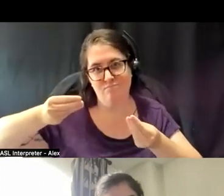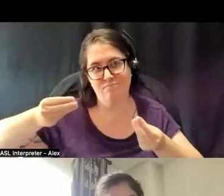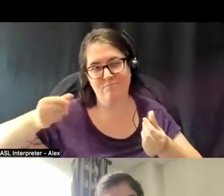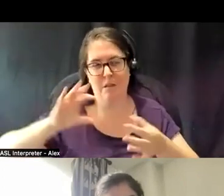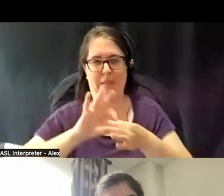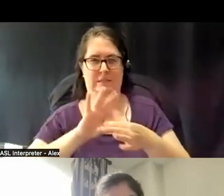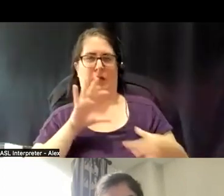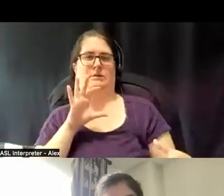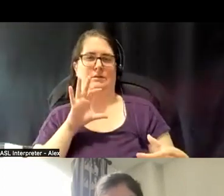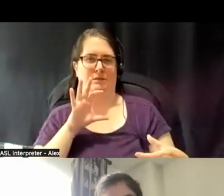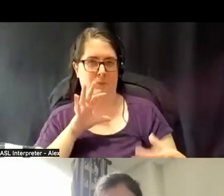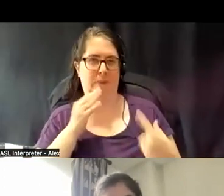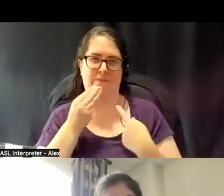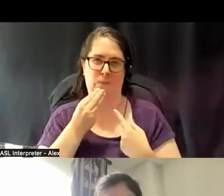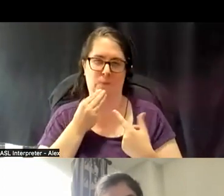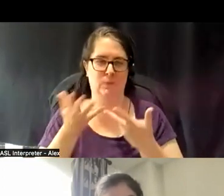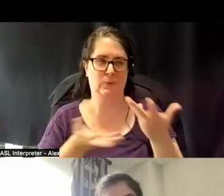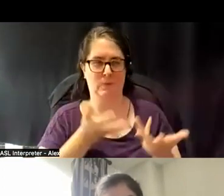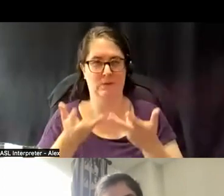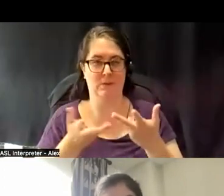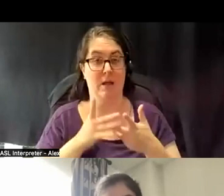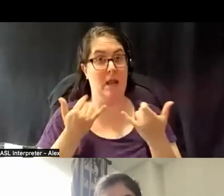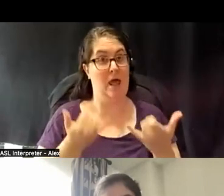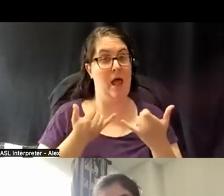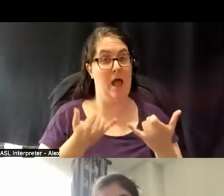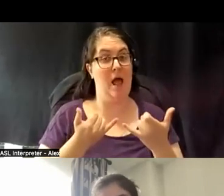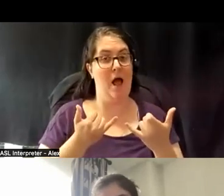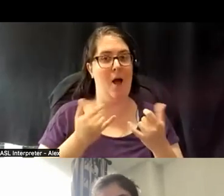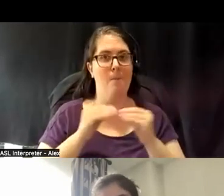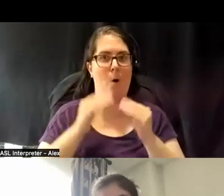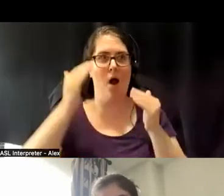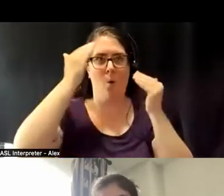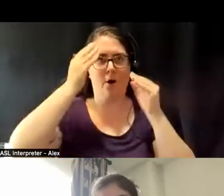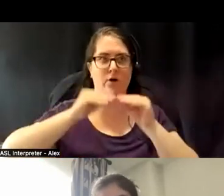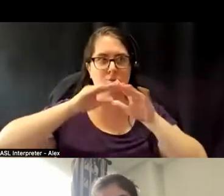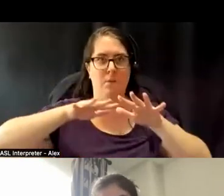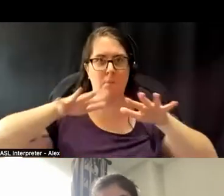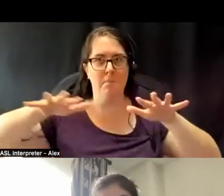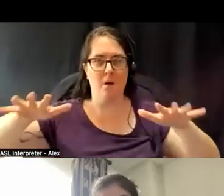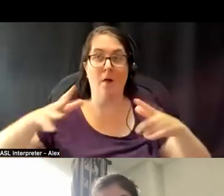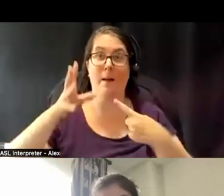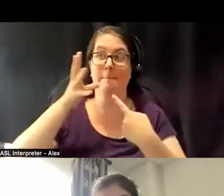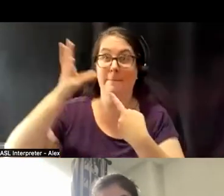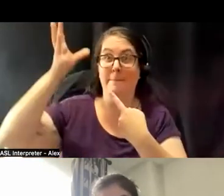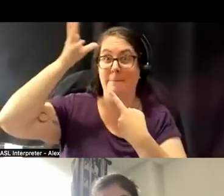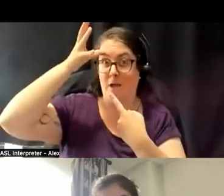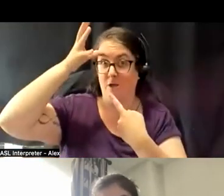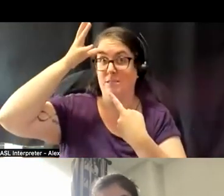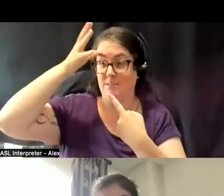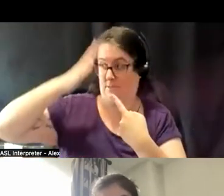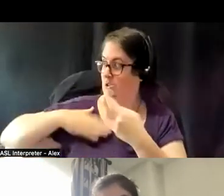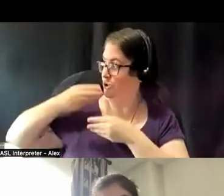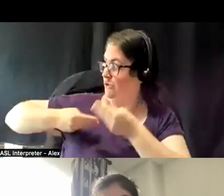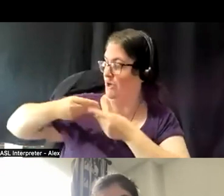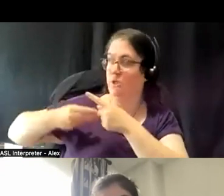disconnect in our food system. But now, because of awareness, we have these parents that are from our generation wanting